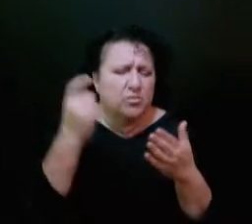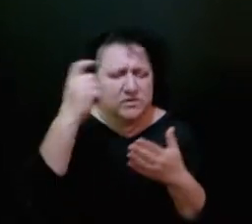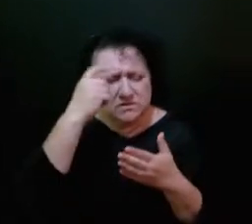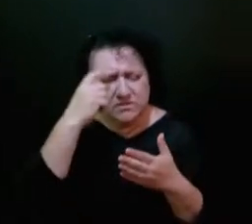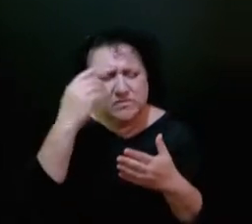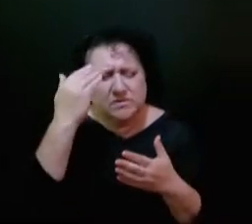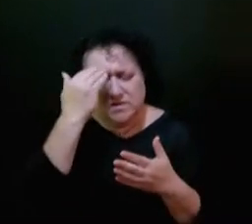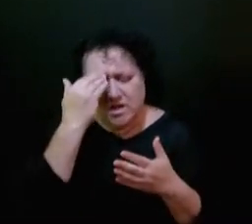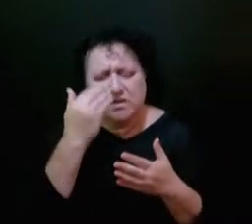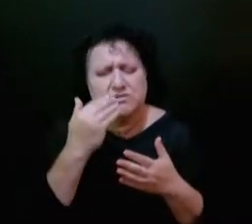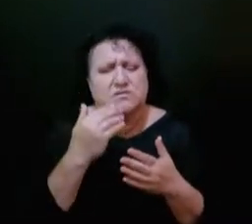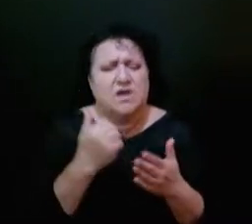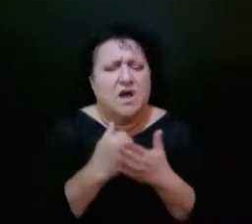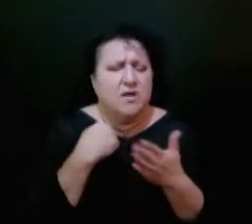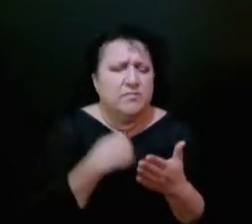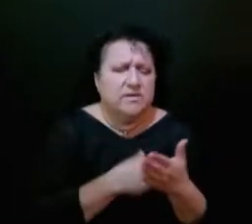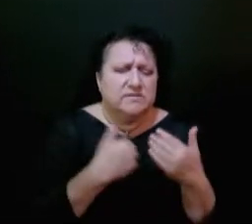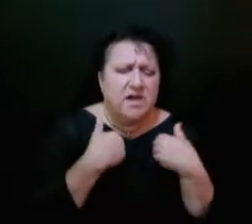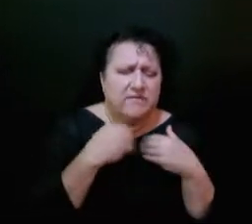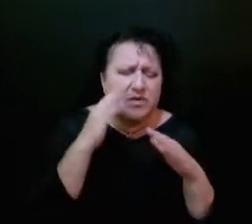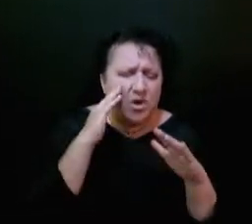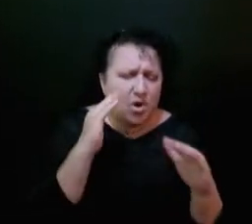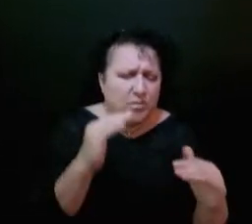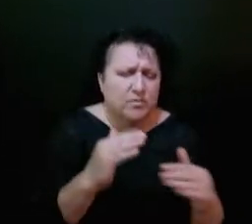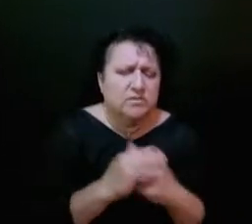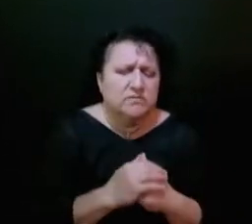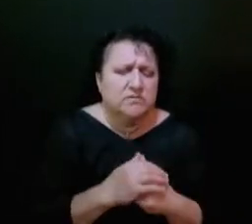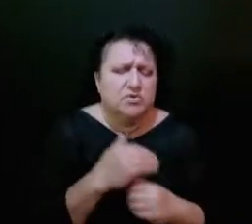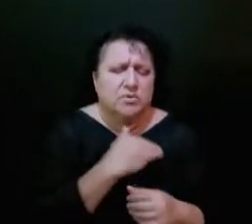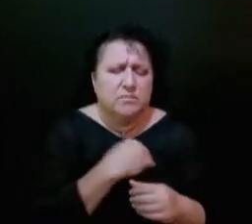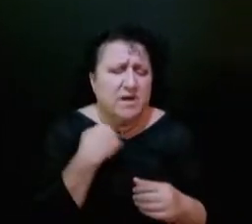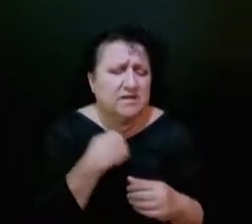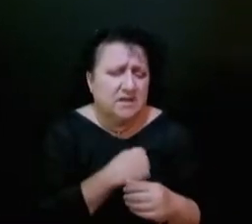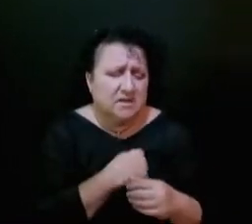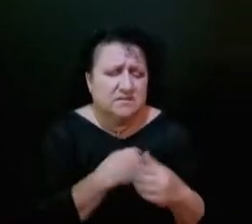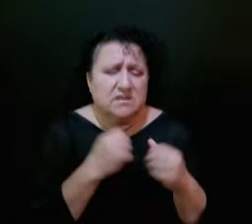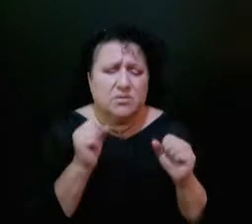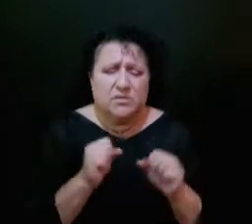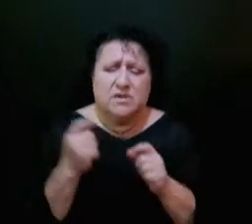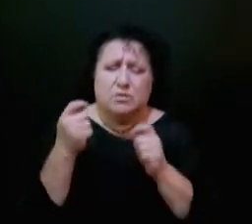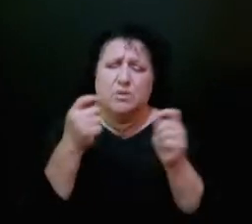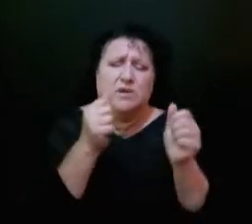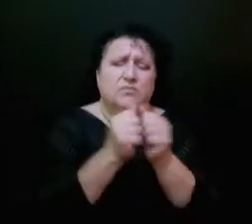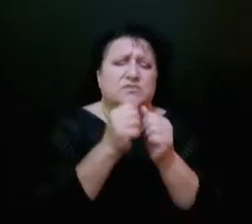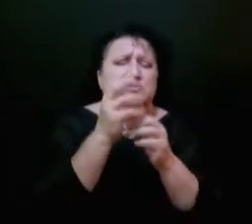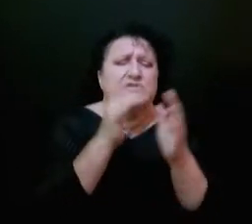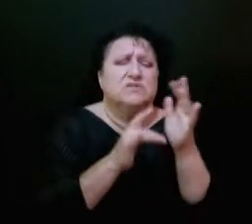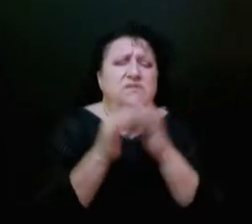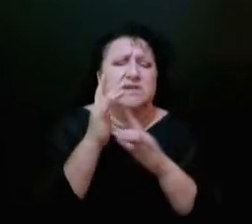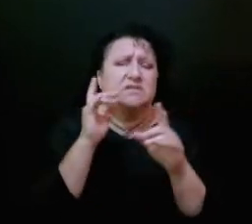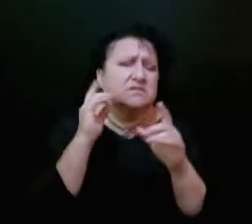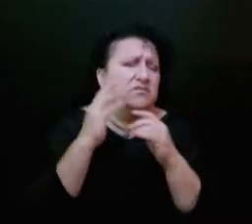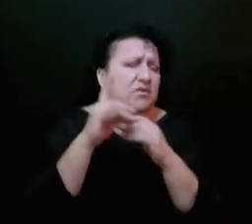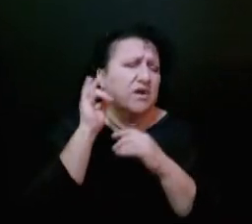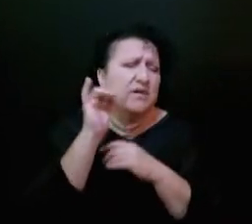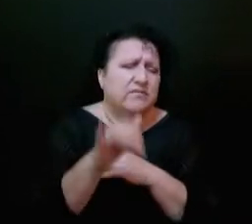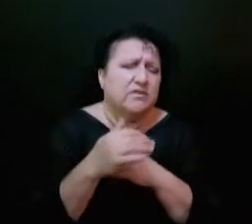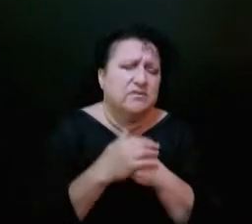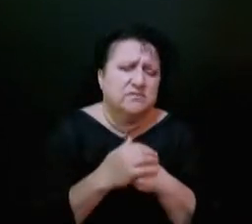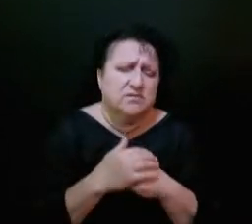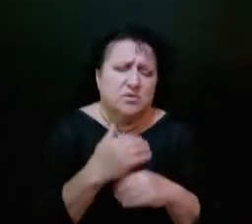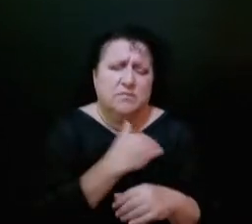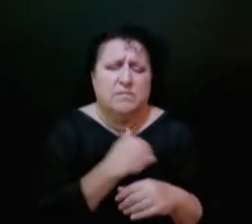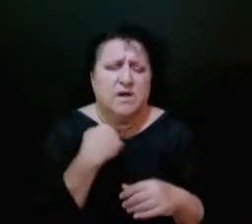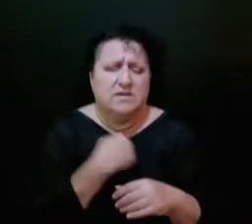have hope, to remind us that we get to reign with Jesus forever, to remind us that